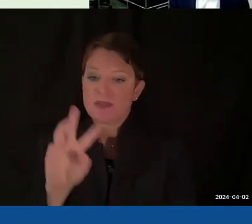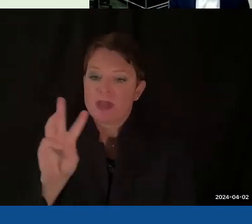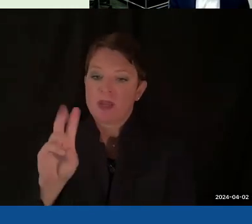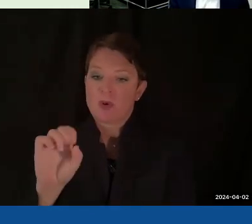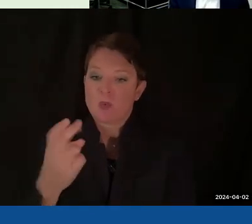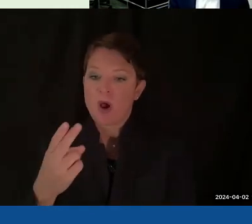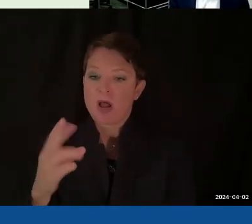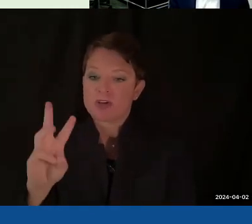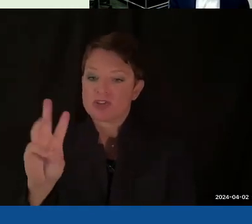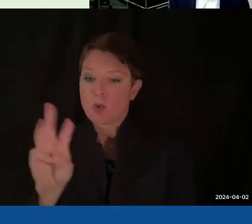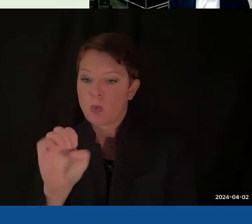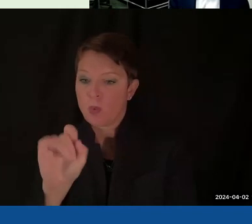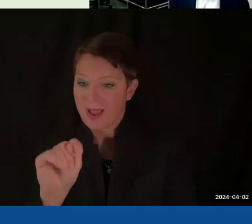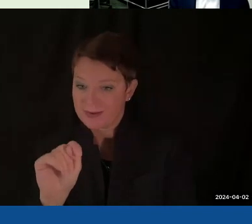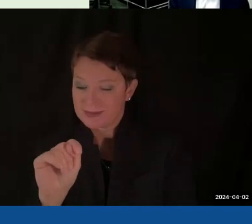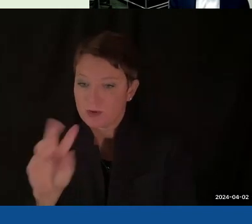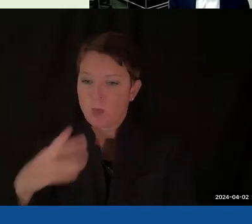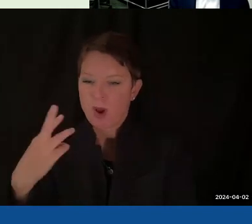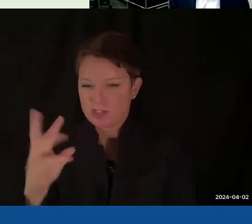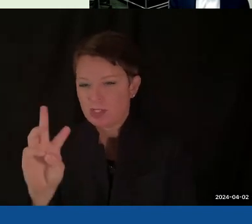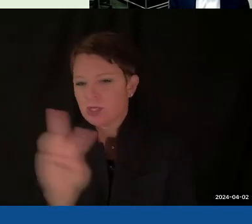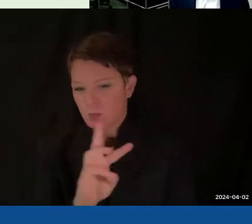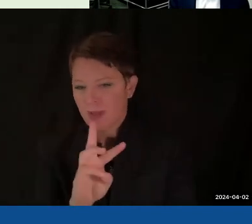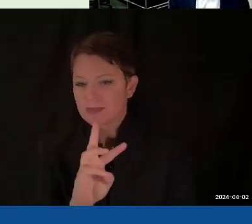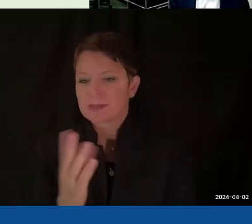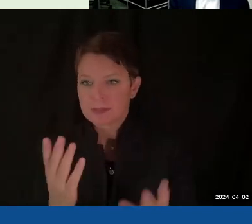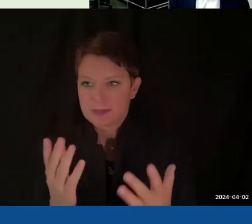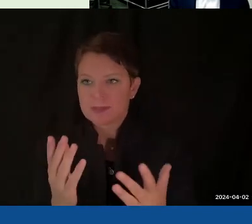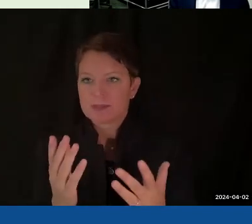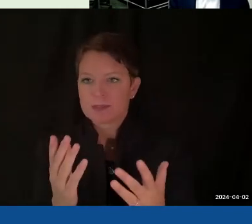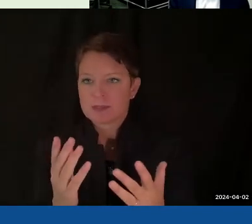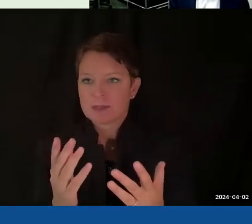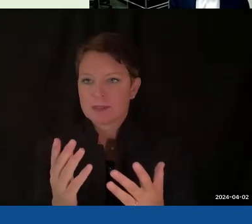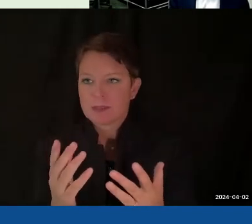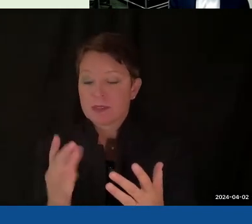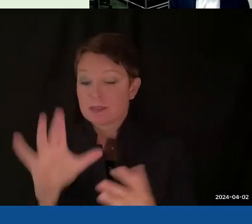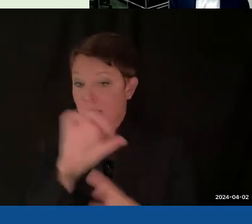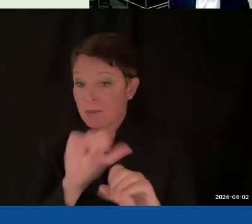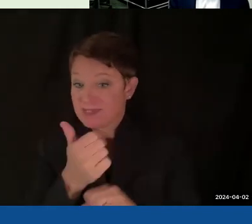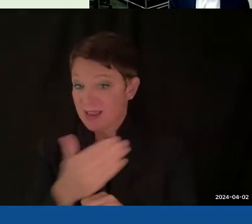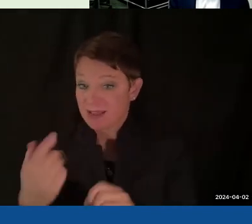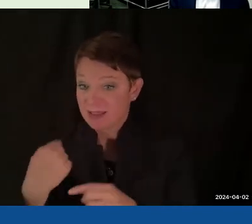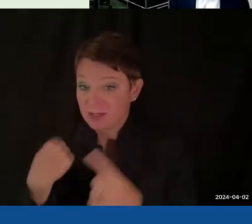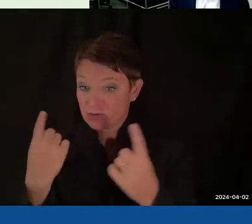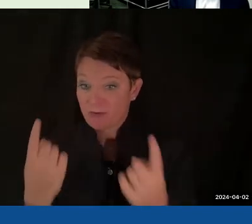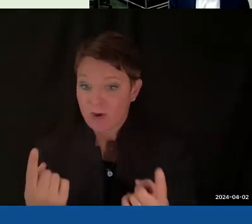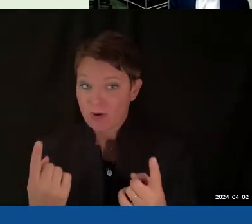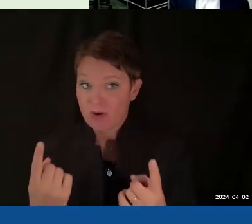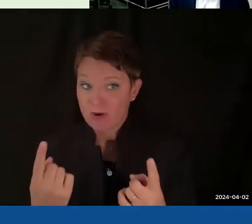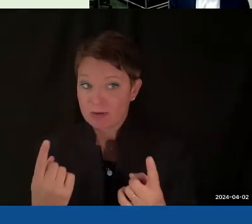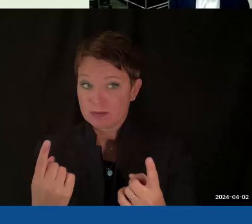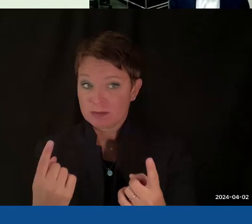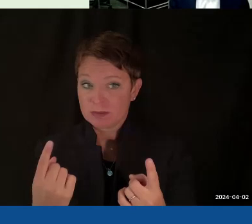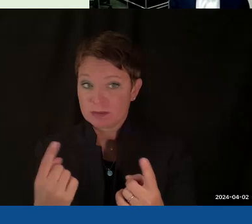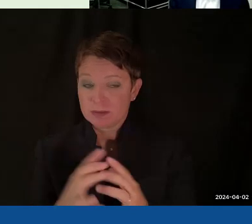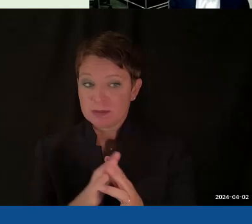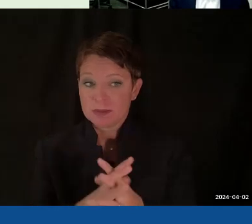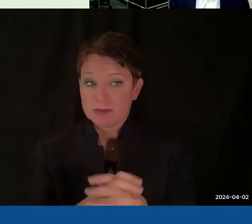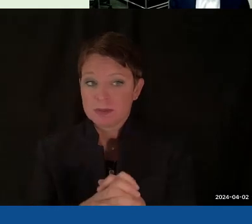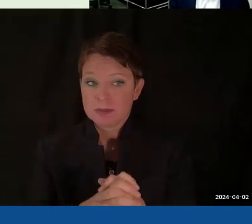other comments, I believe you've hit, unless I miss anything. Alex, did I miss anything?